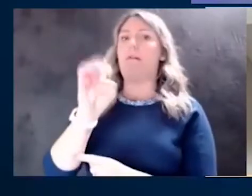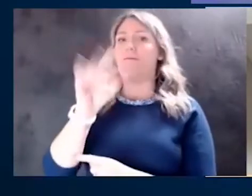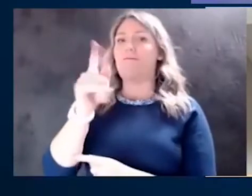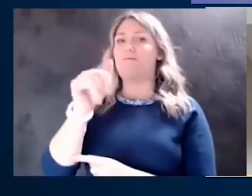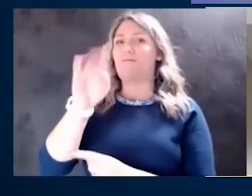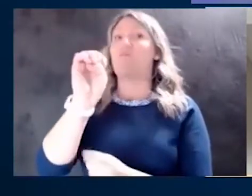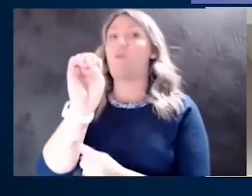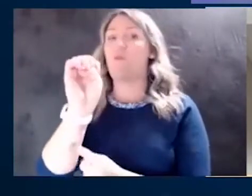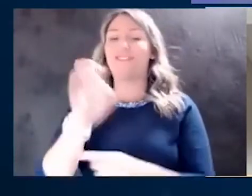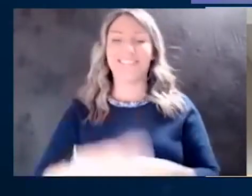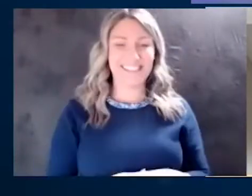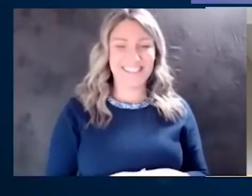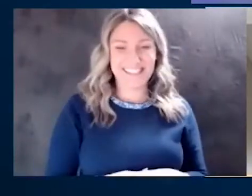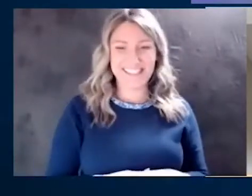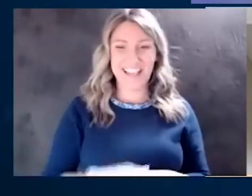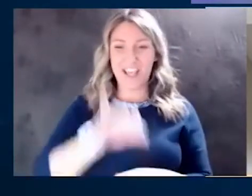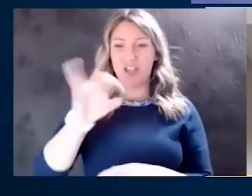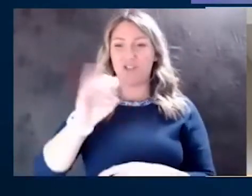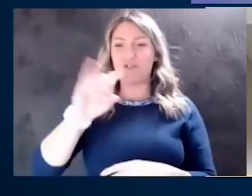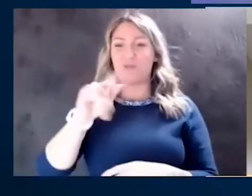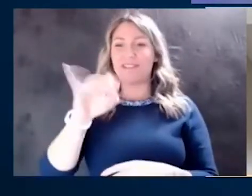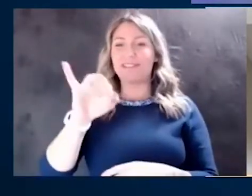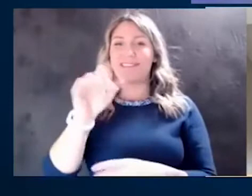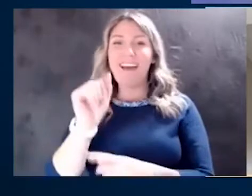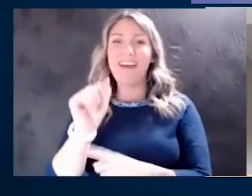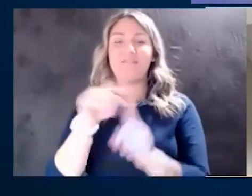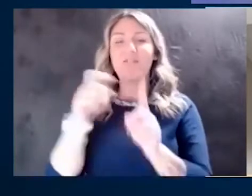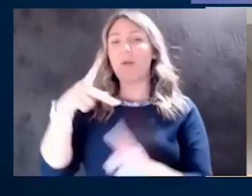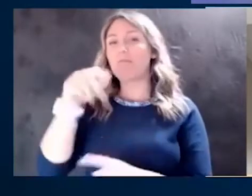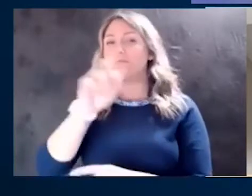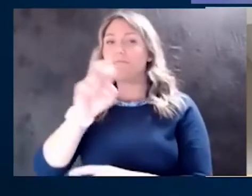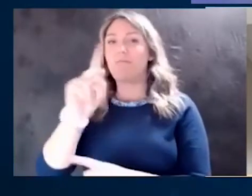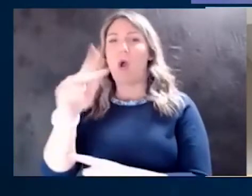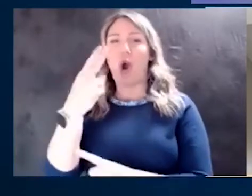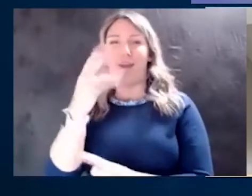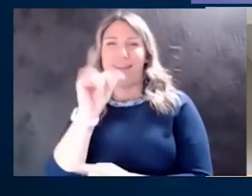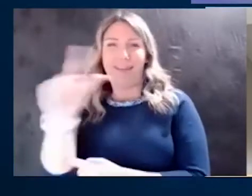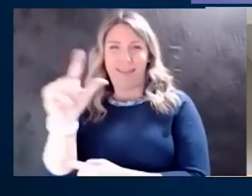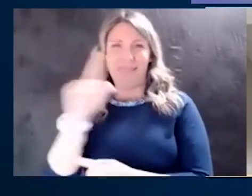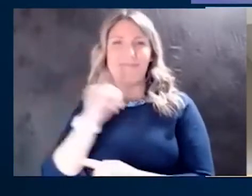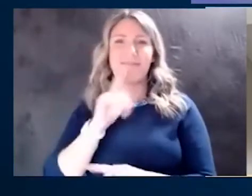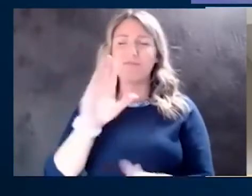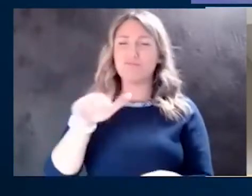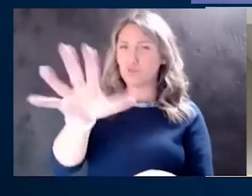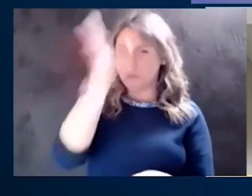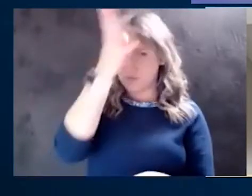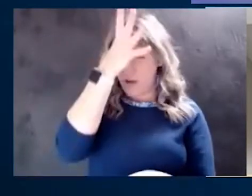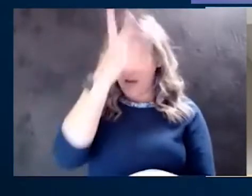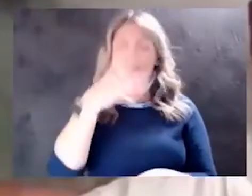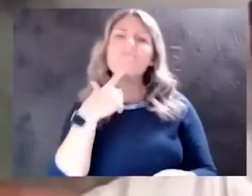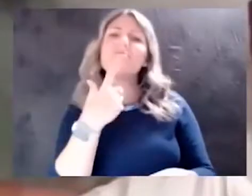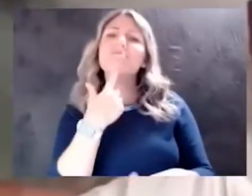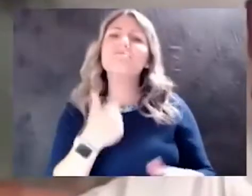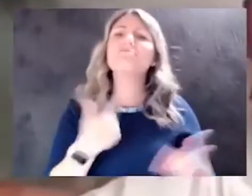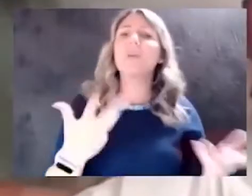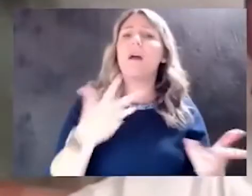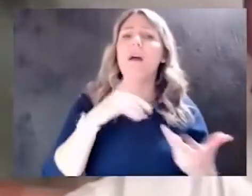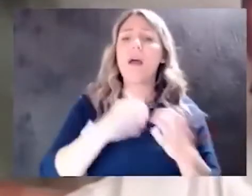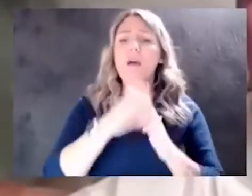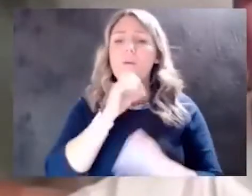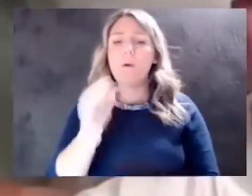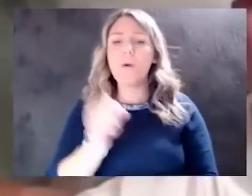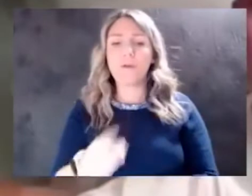Josiah Stewart from Park Hill and your dad, Joe Stewart. Josiah, talk to us a little bit. How old are you?